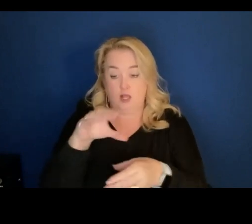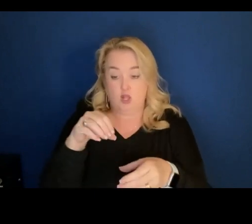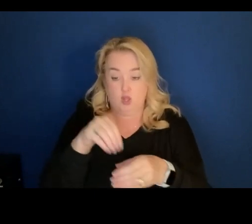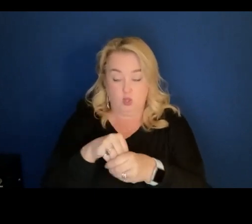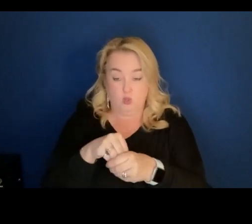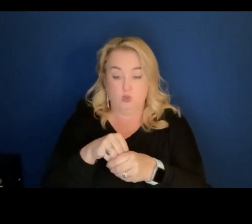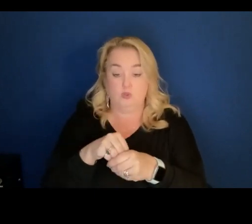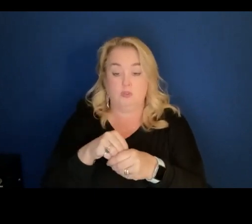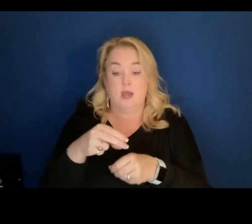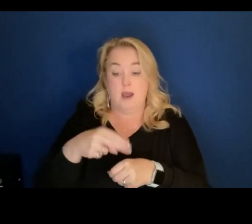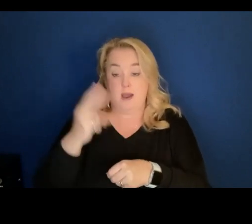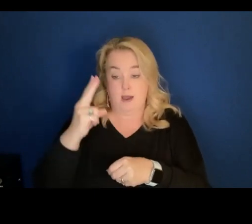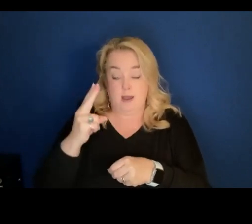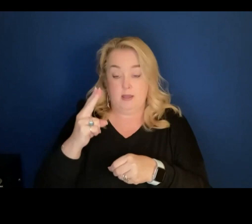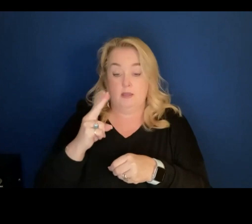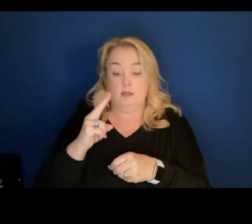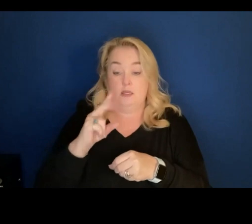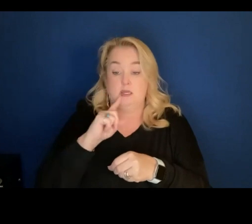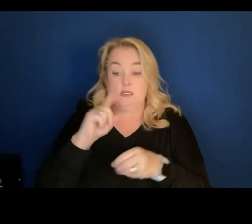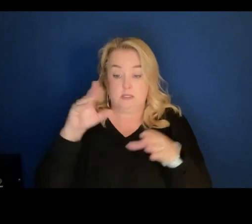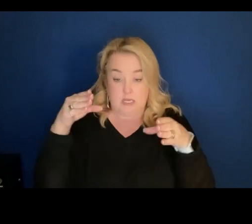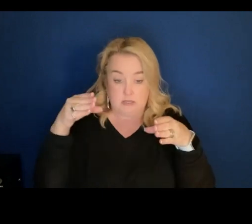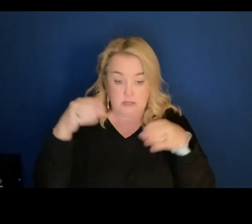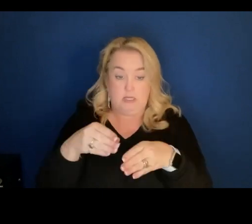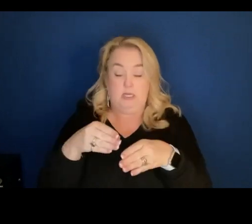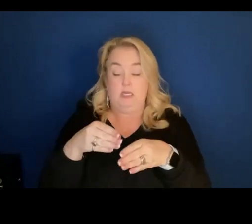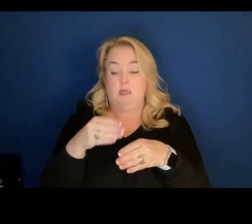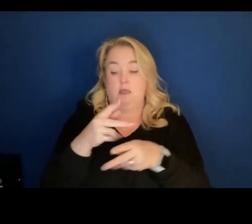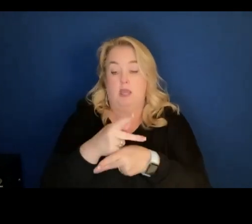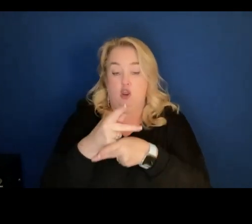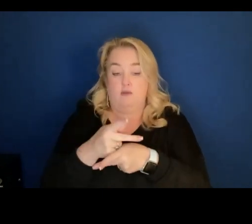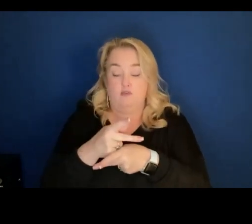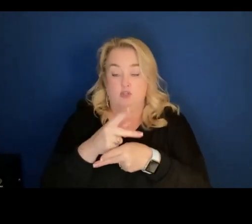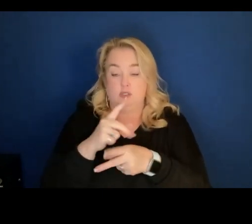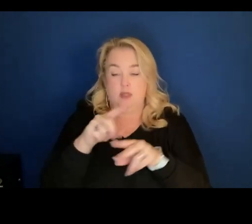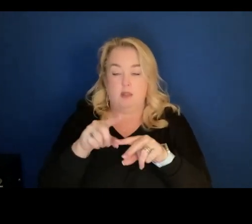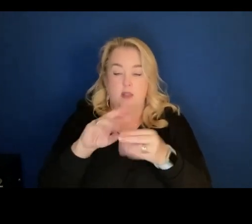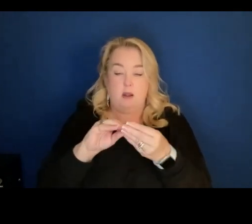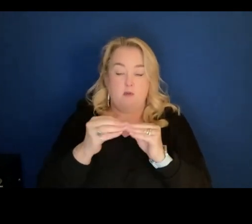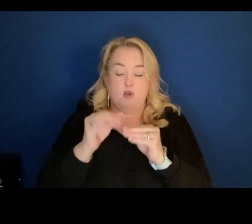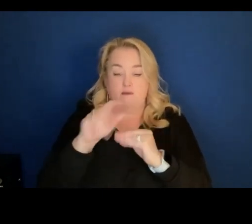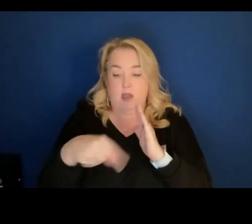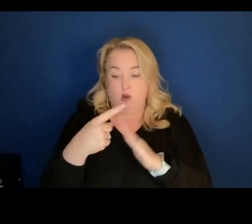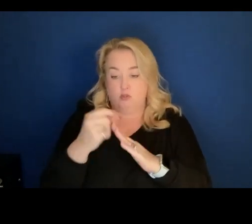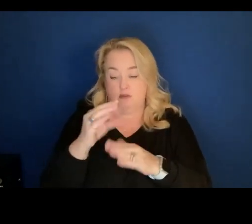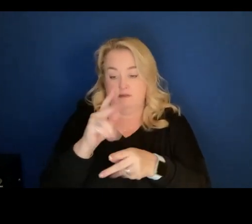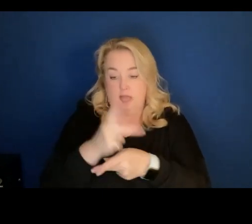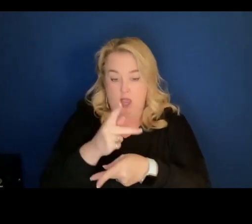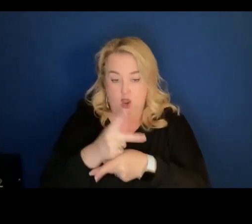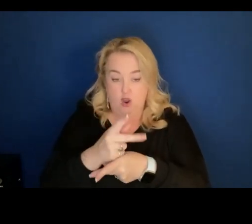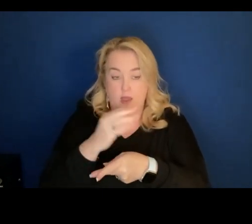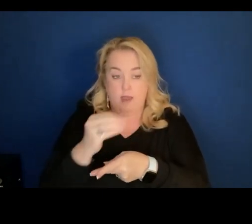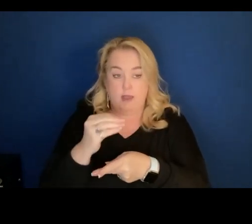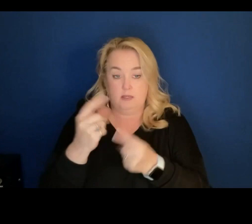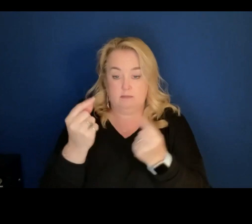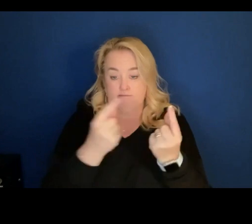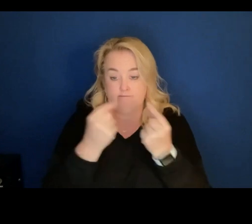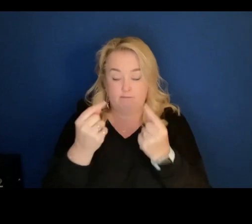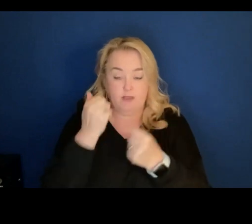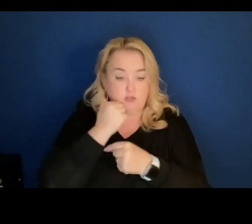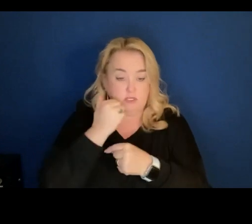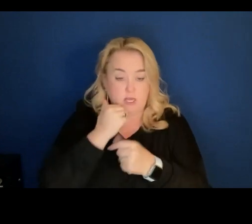intensity caregivers, which is based on the number of hours of care, the number of activities of daily living performed, such as